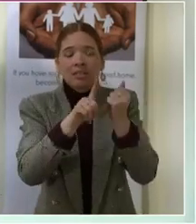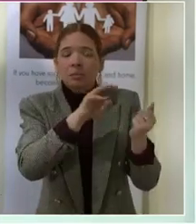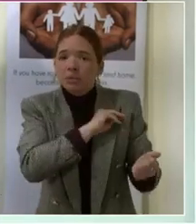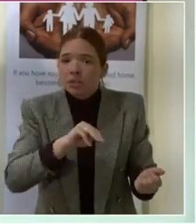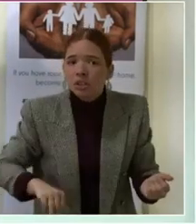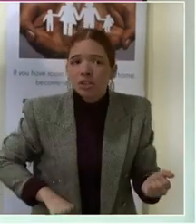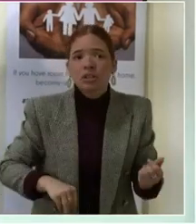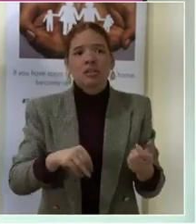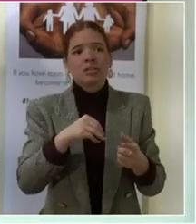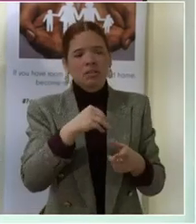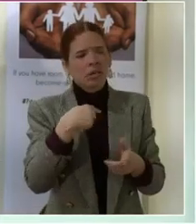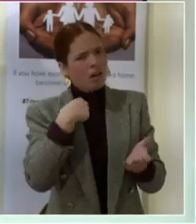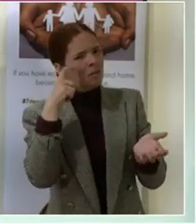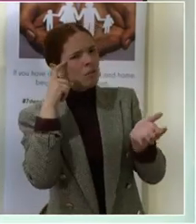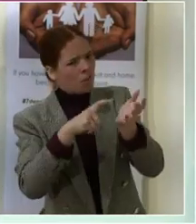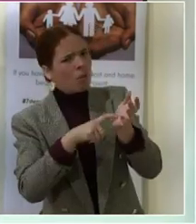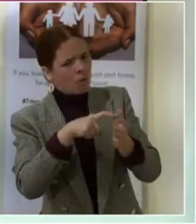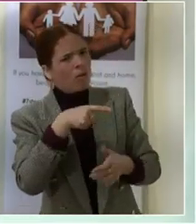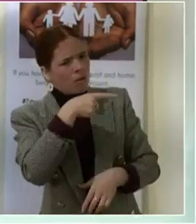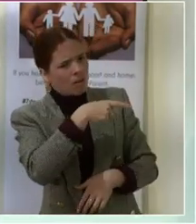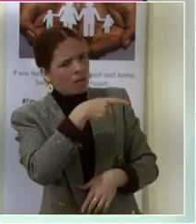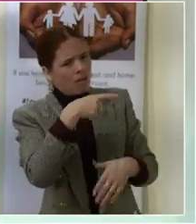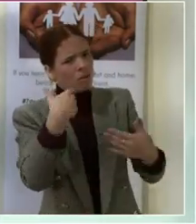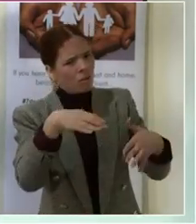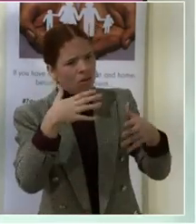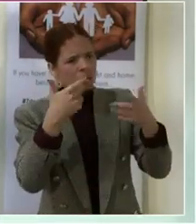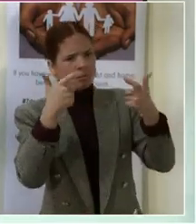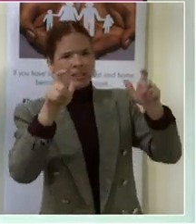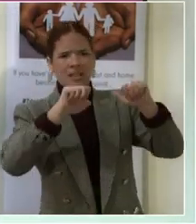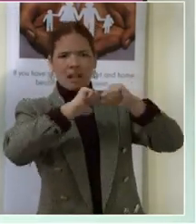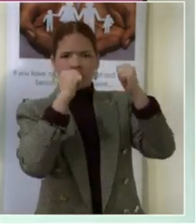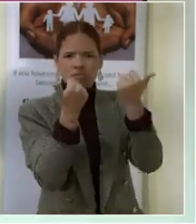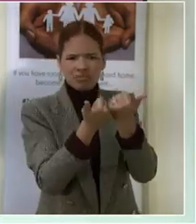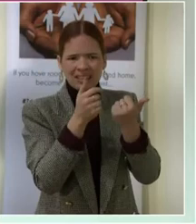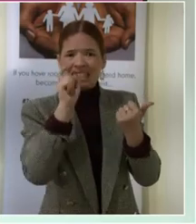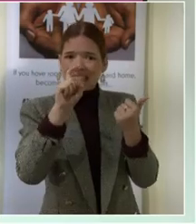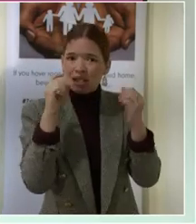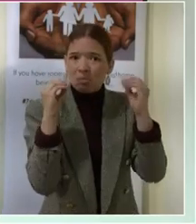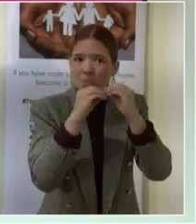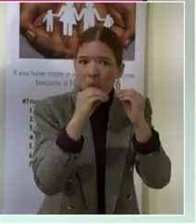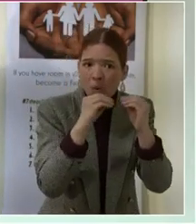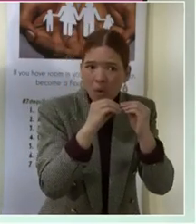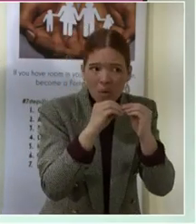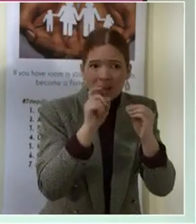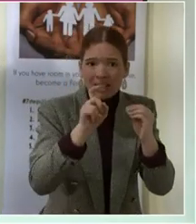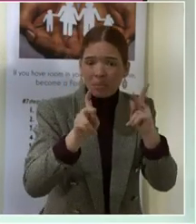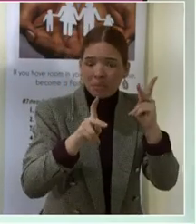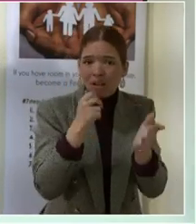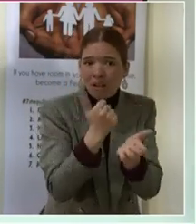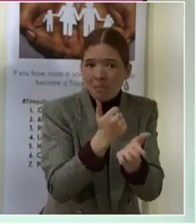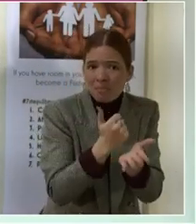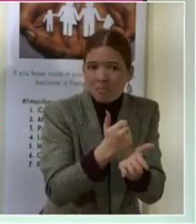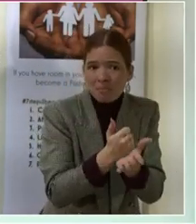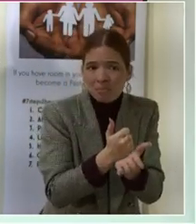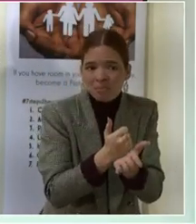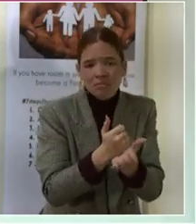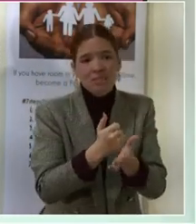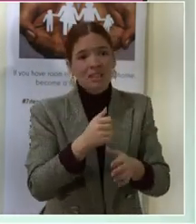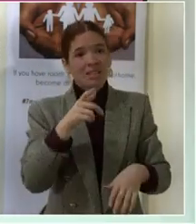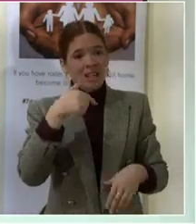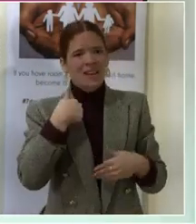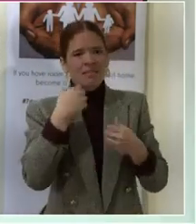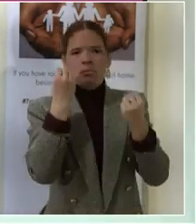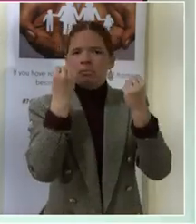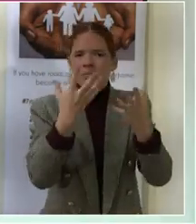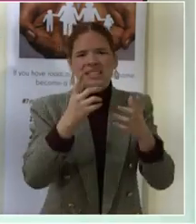the largest recreator, but we aren't the only recreator. And over the last 4.5 years, we have had hundreds of organizations that have reached out for